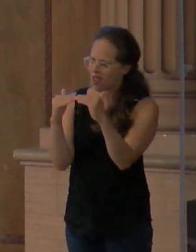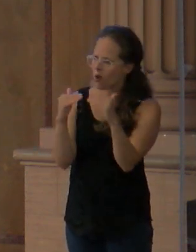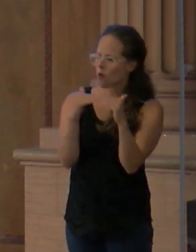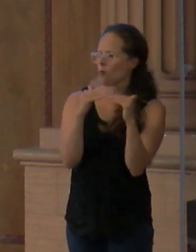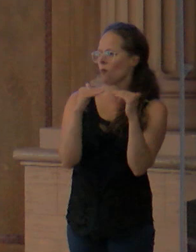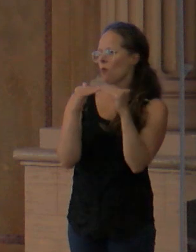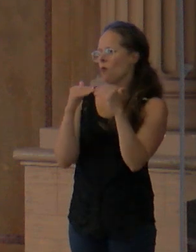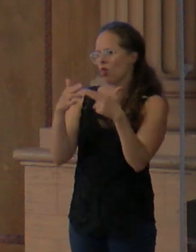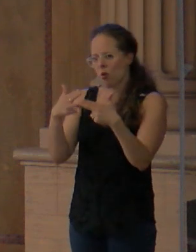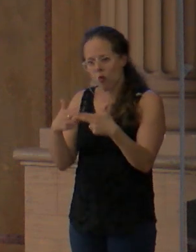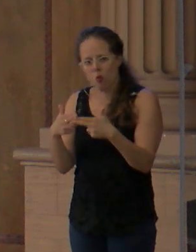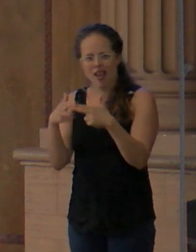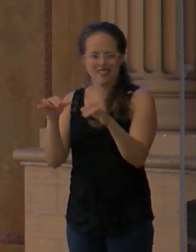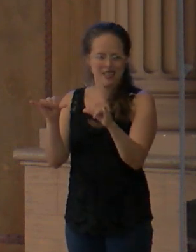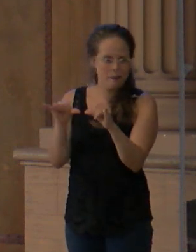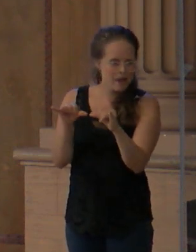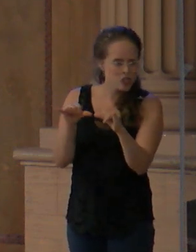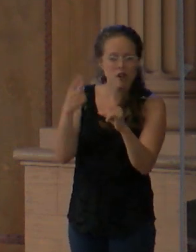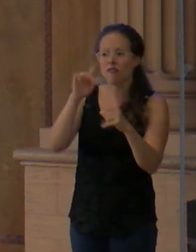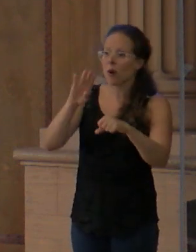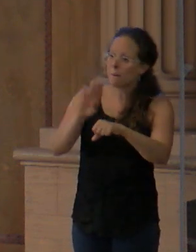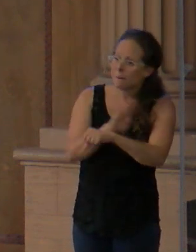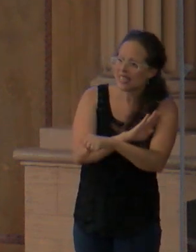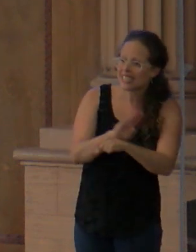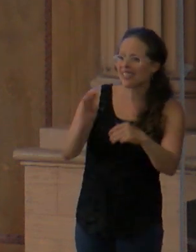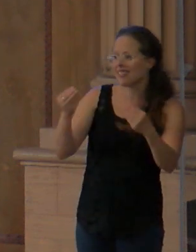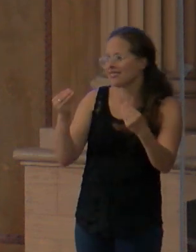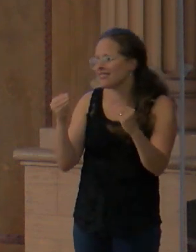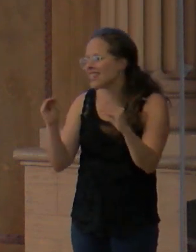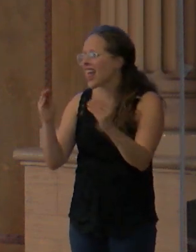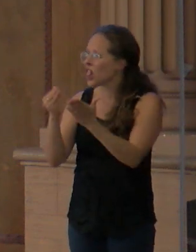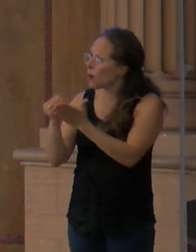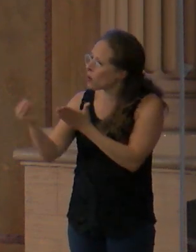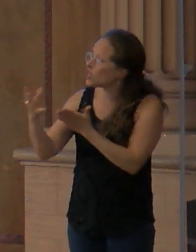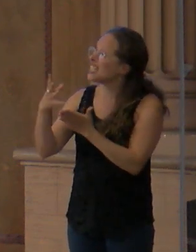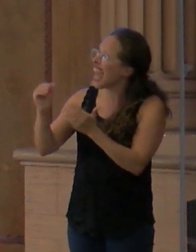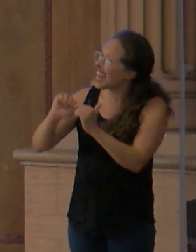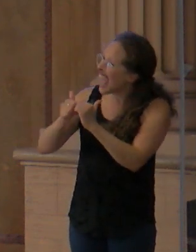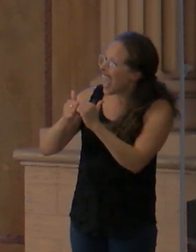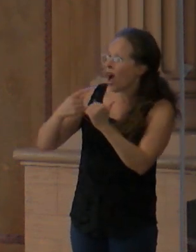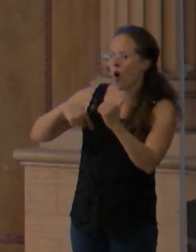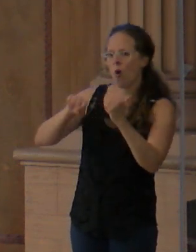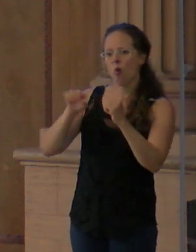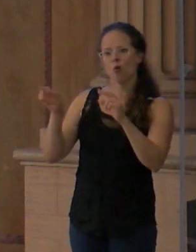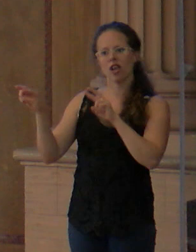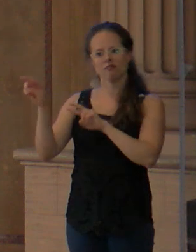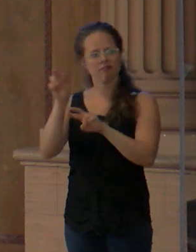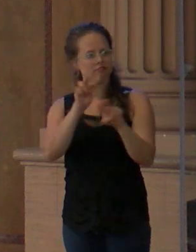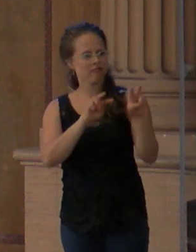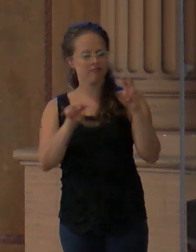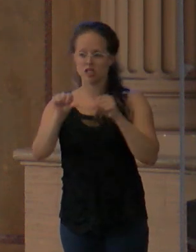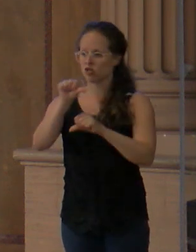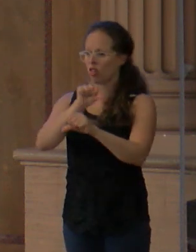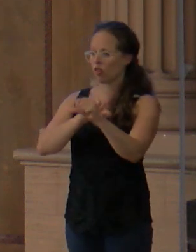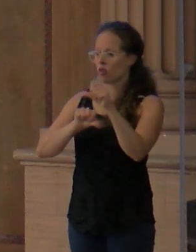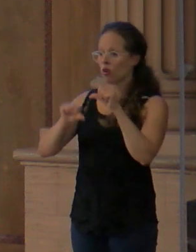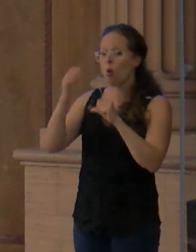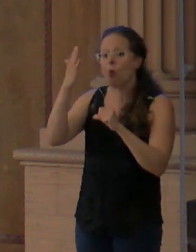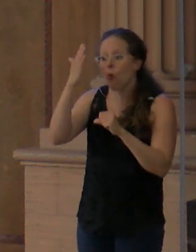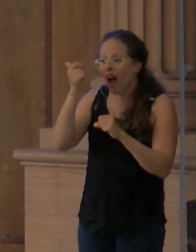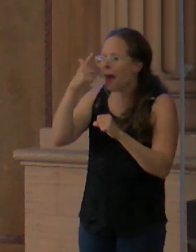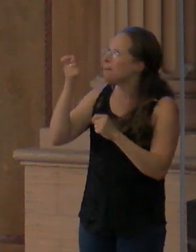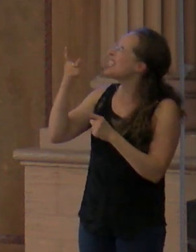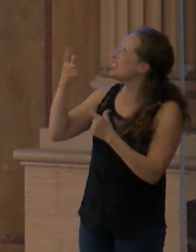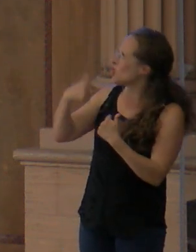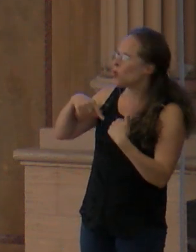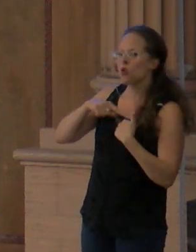measures in our business dealings, in our sales, in our purchases, and in our measurement of others. And remember, we do this because we're trying to reflect God. And God